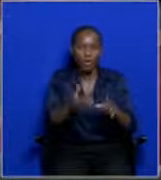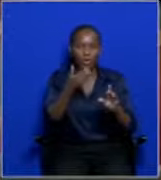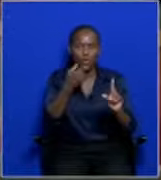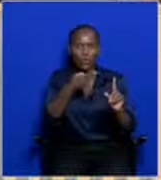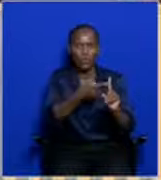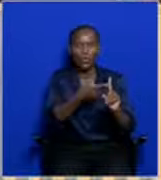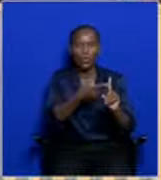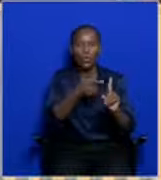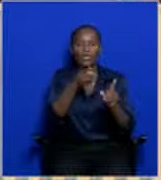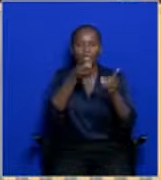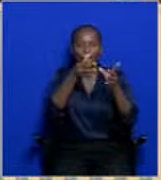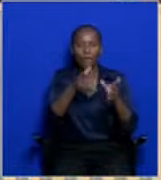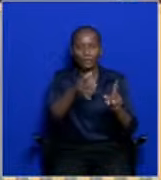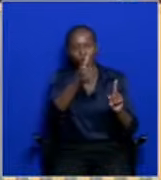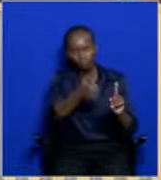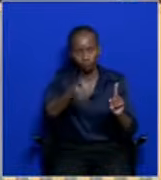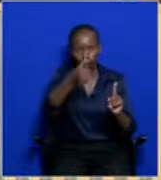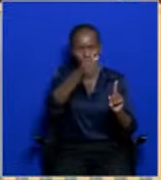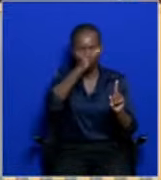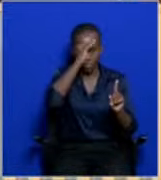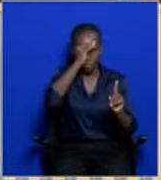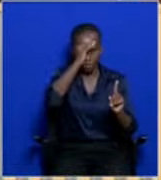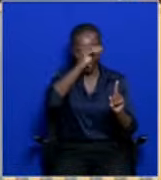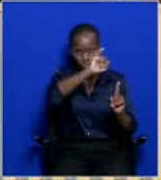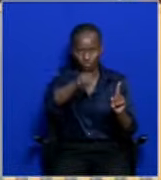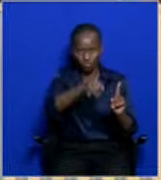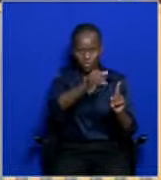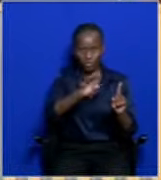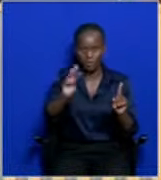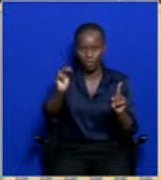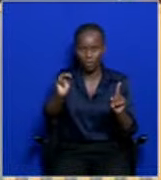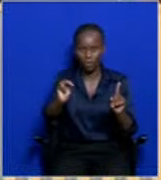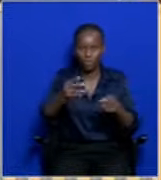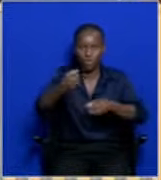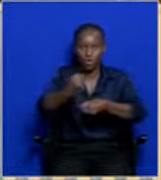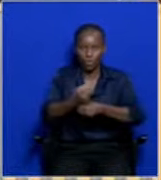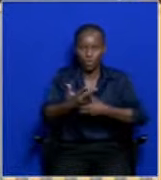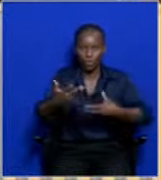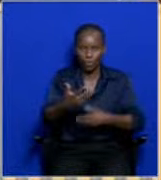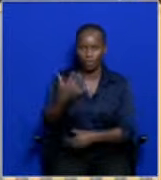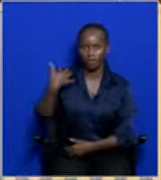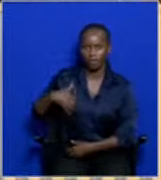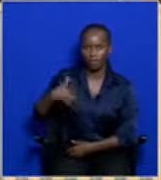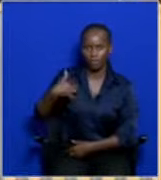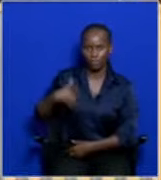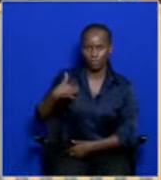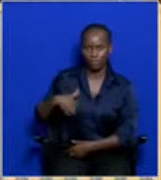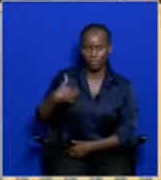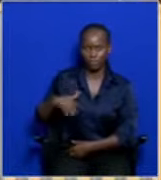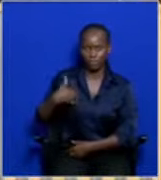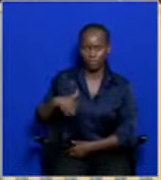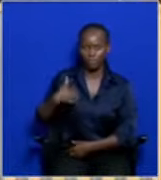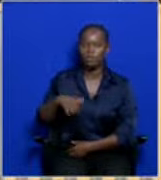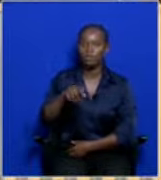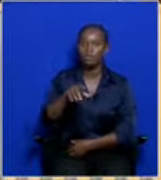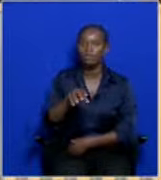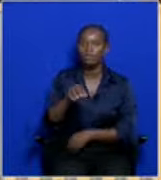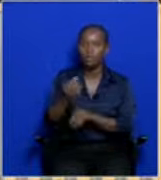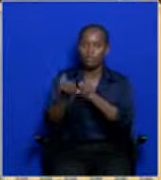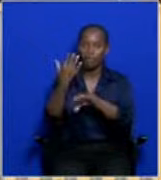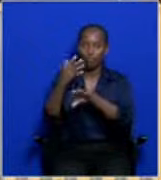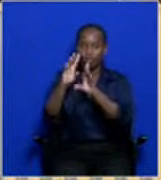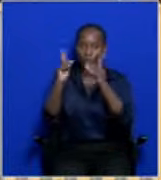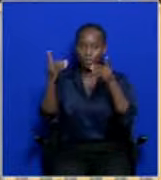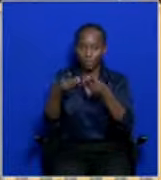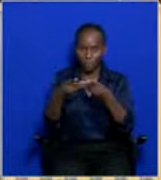who is in the Ekurhuleni Metro Department and was also with a black male dressed